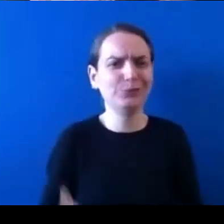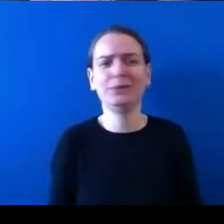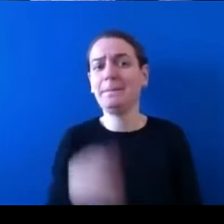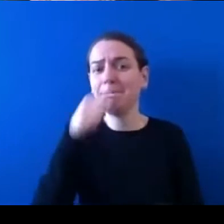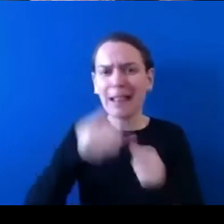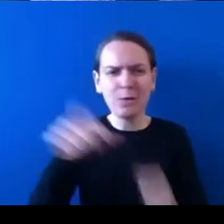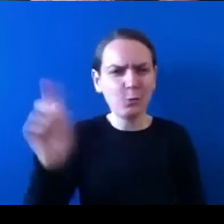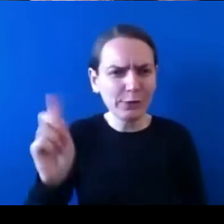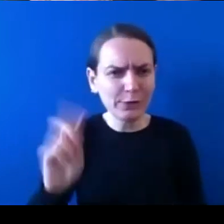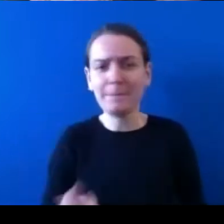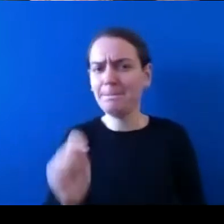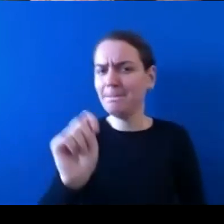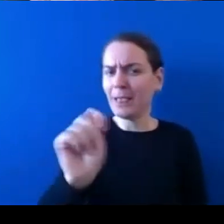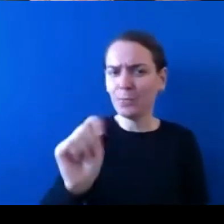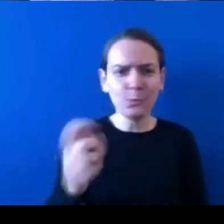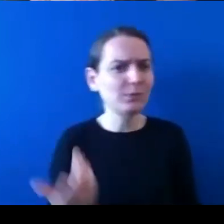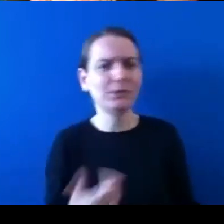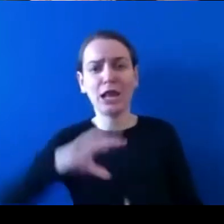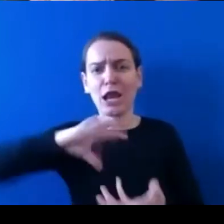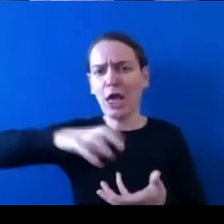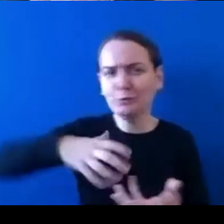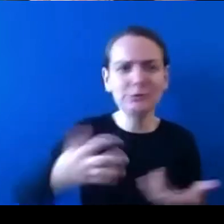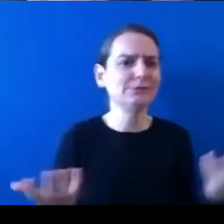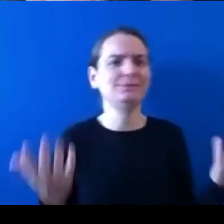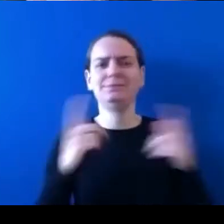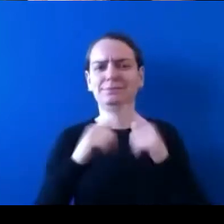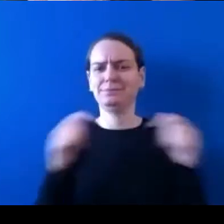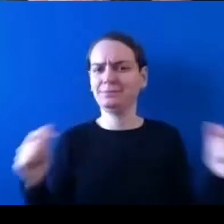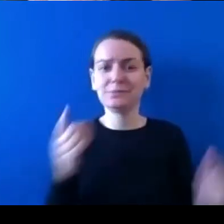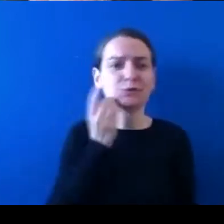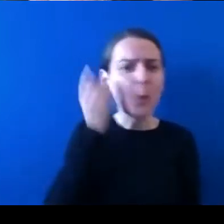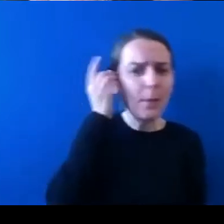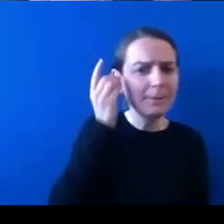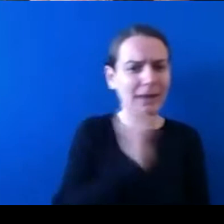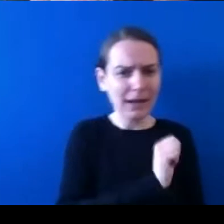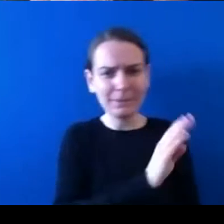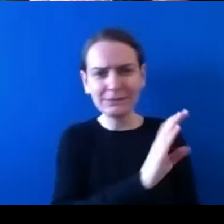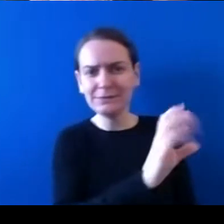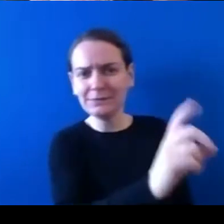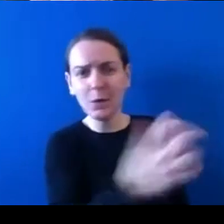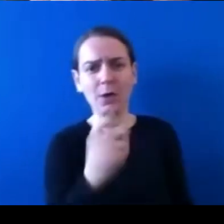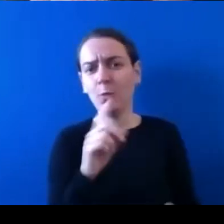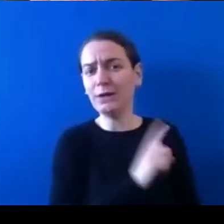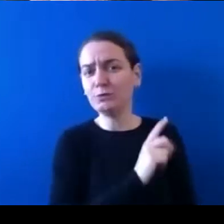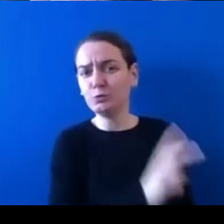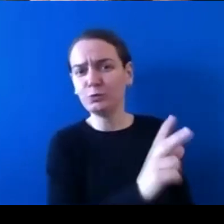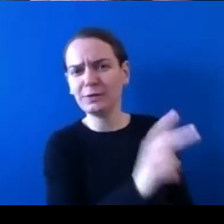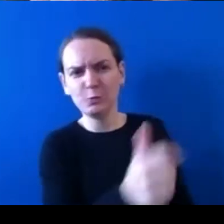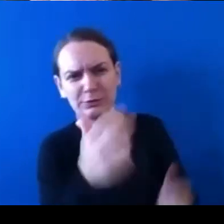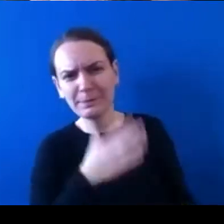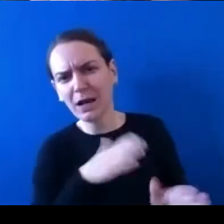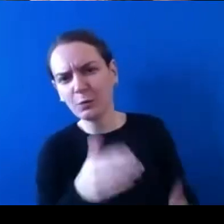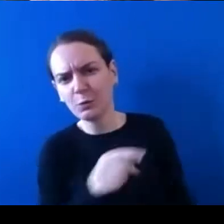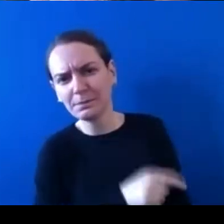to your laundry, carrying your laundry down and doing your laundry. And also locating your mailboxes are not always in